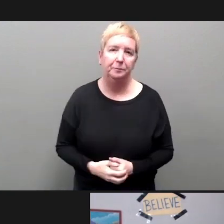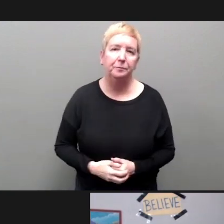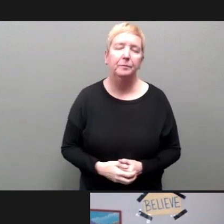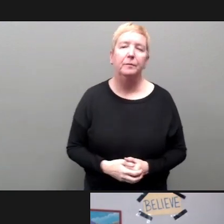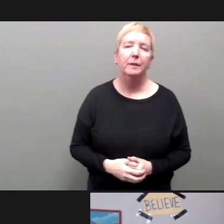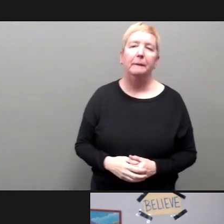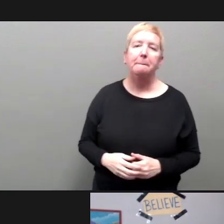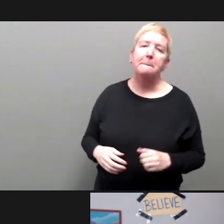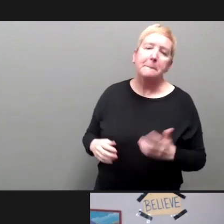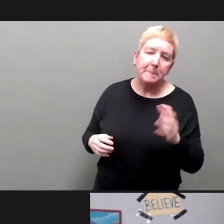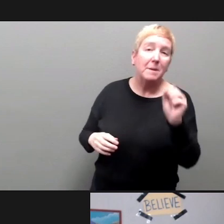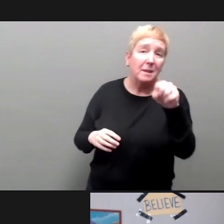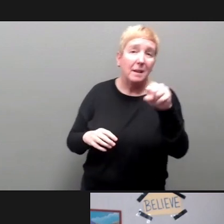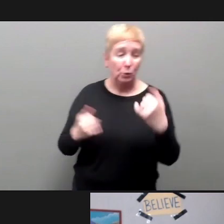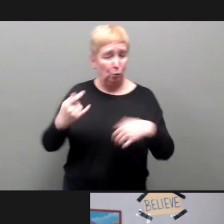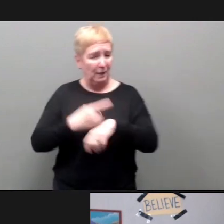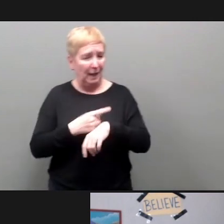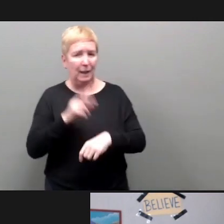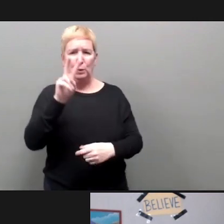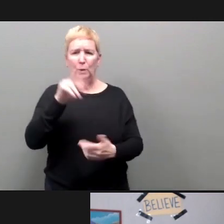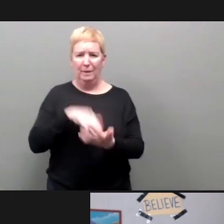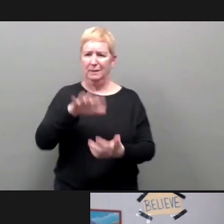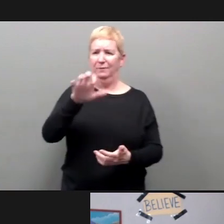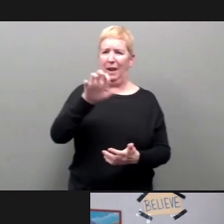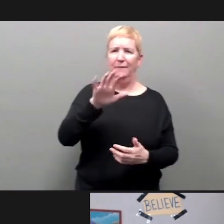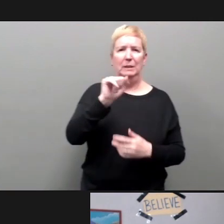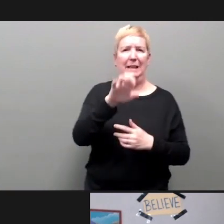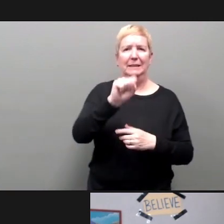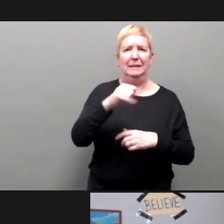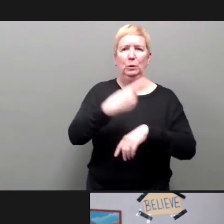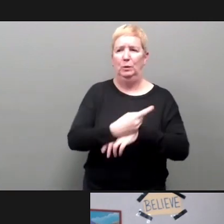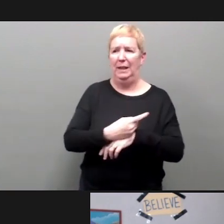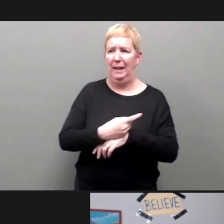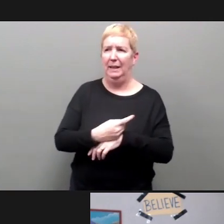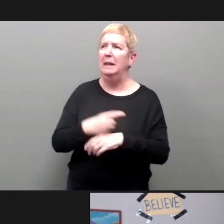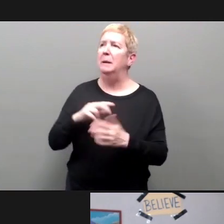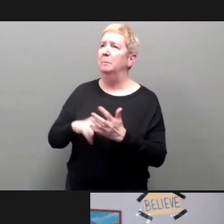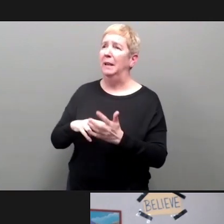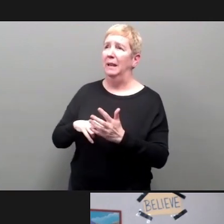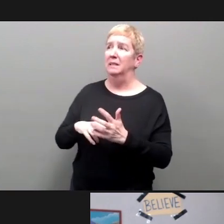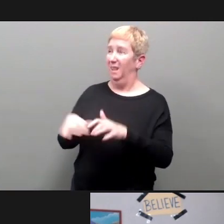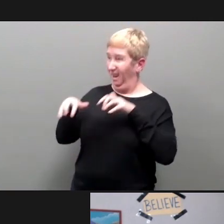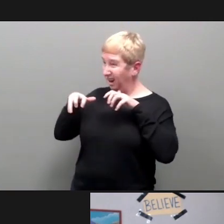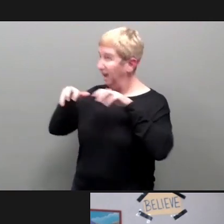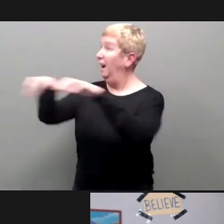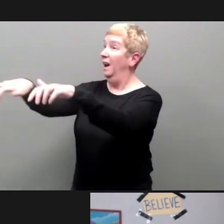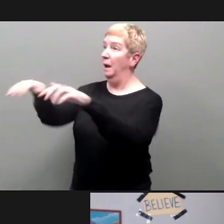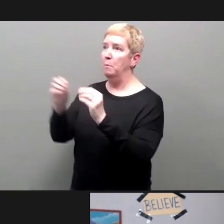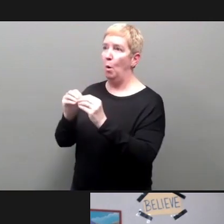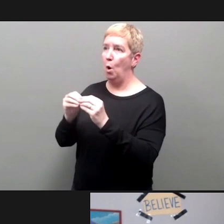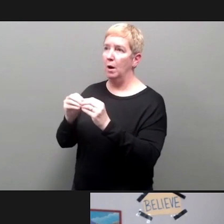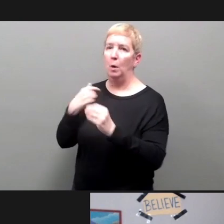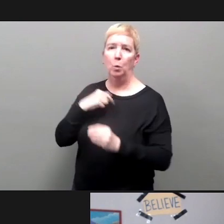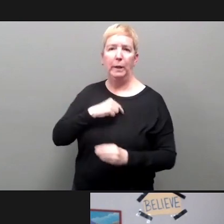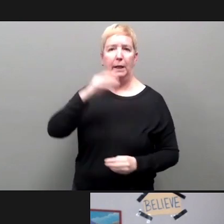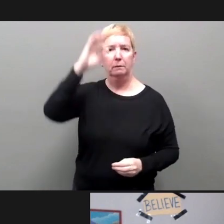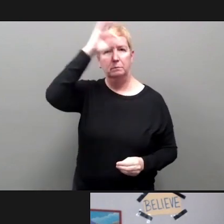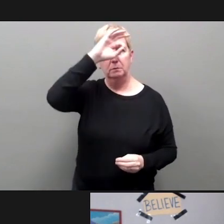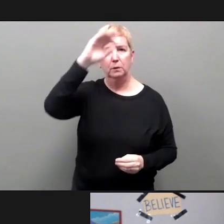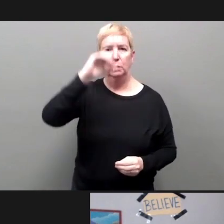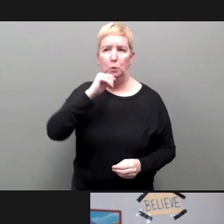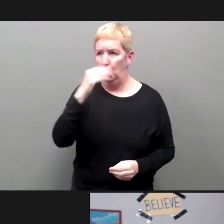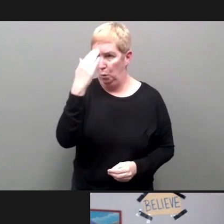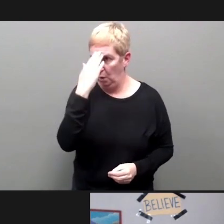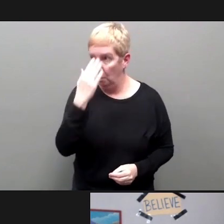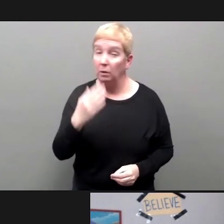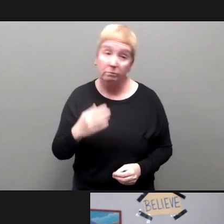had over 2,500 cases today. And oh, by the way, there's a lot more out there. I think you're right. I think that multiplier will